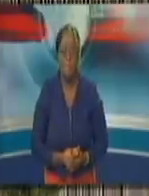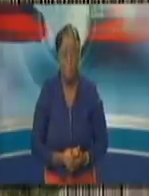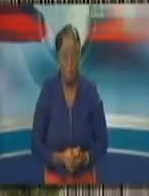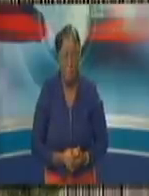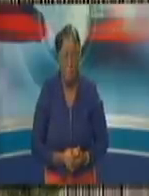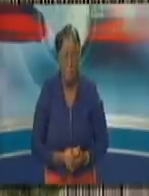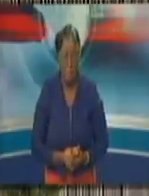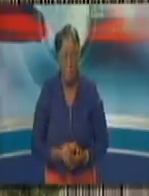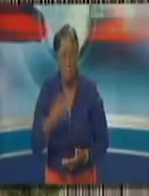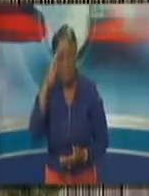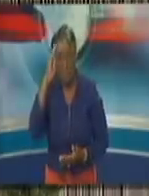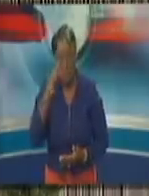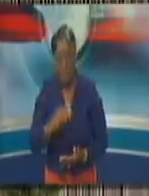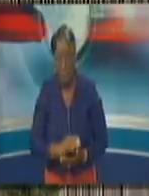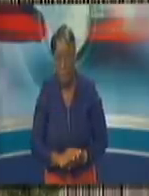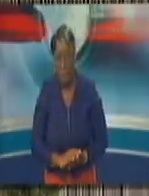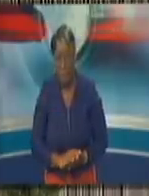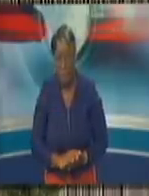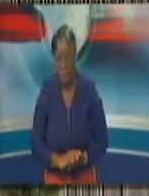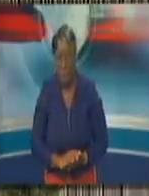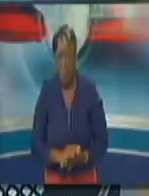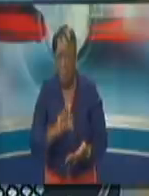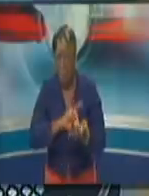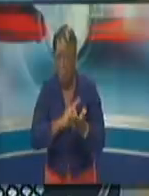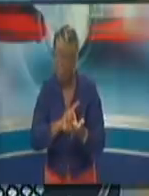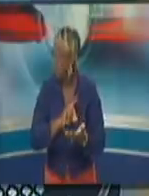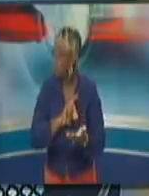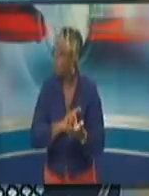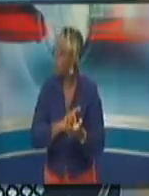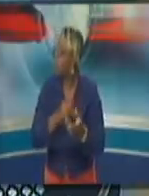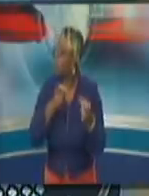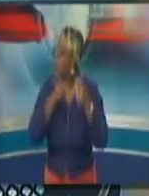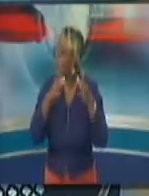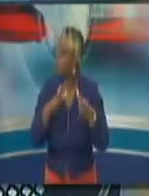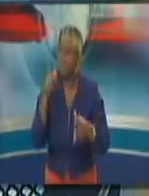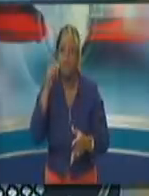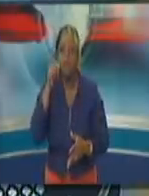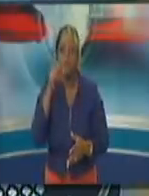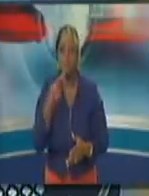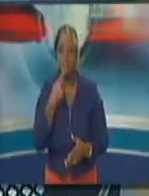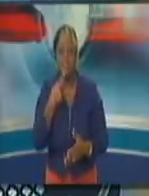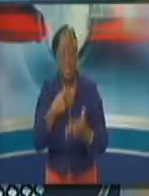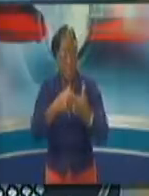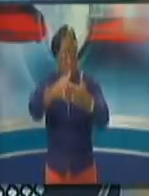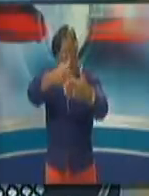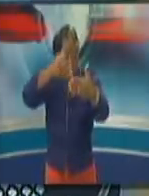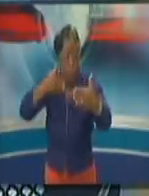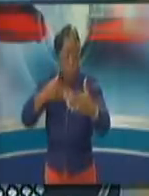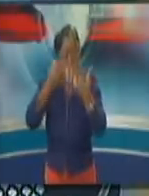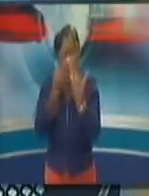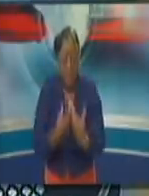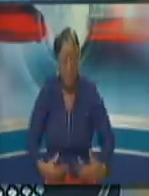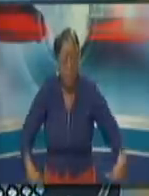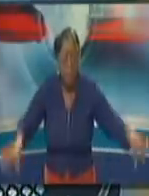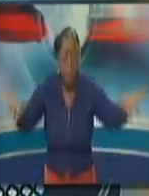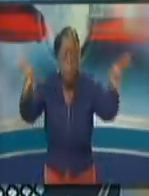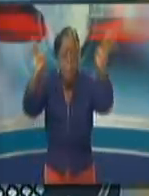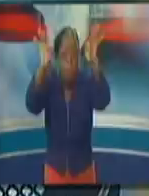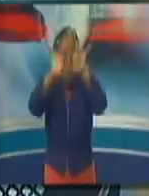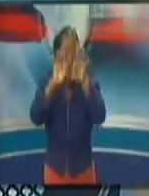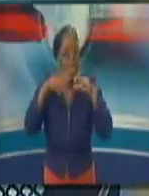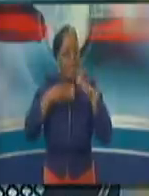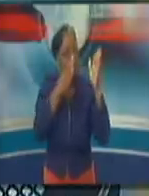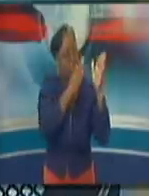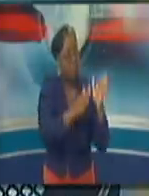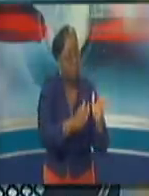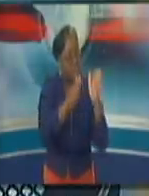Hello? Yes, Dr. Othello, are you hearing? Yes, I'm hearing. Okay, as great. I said before, it's important to have a routine and